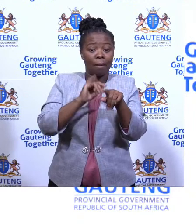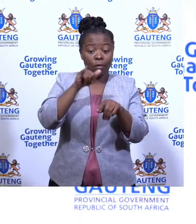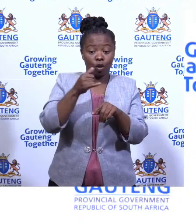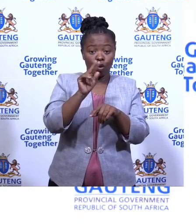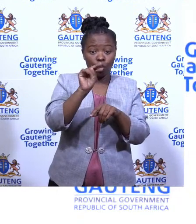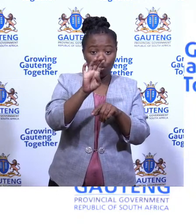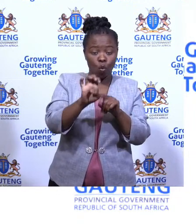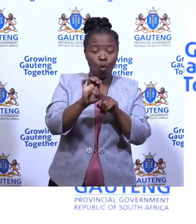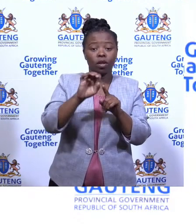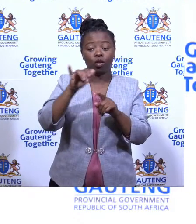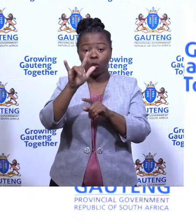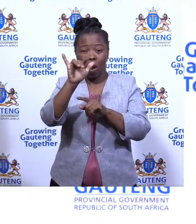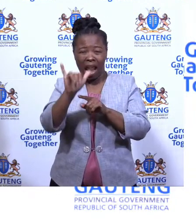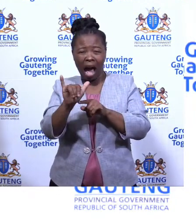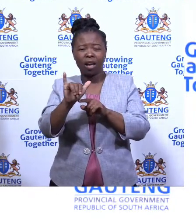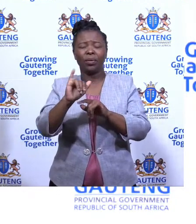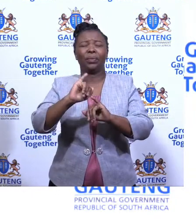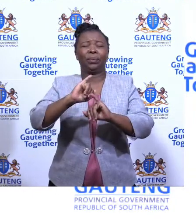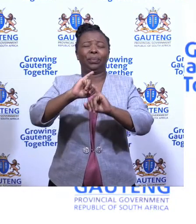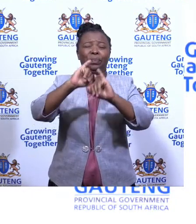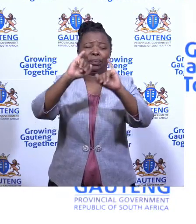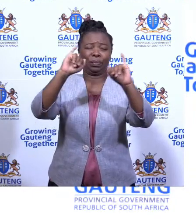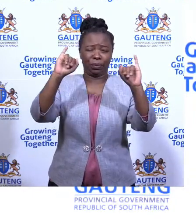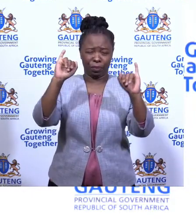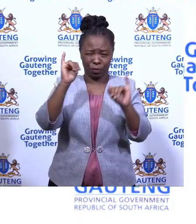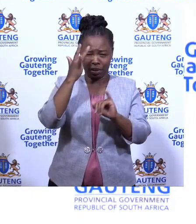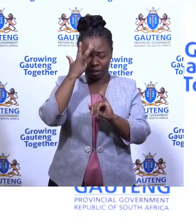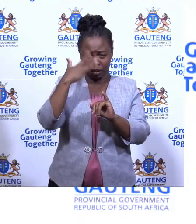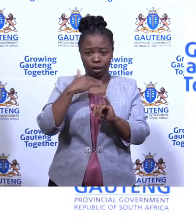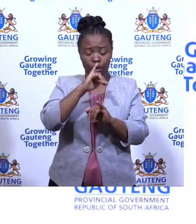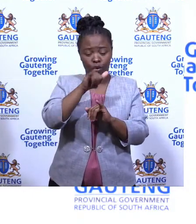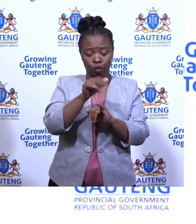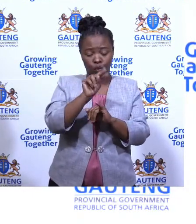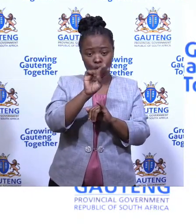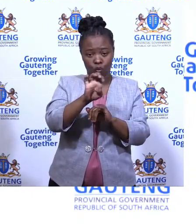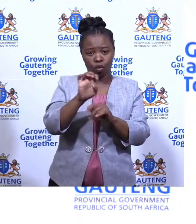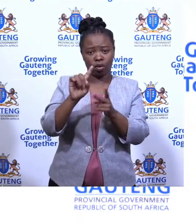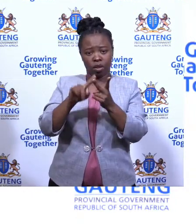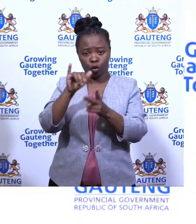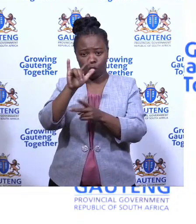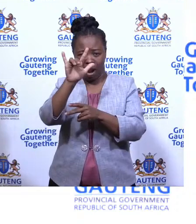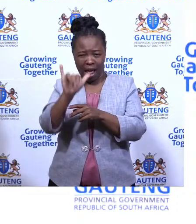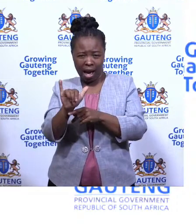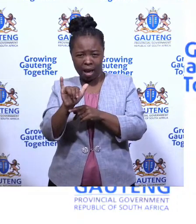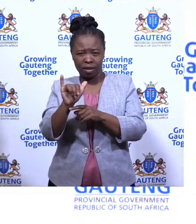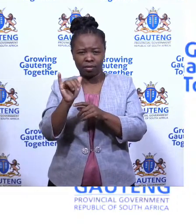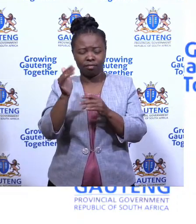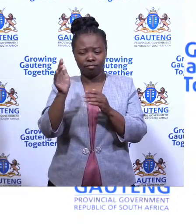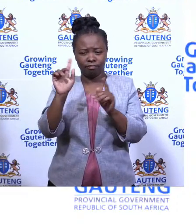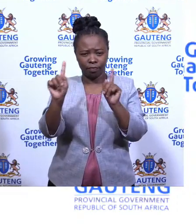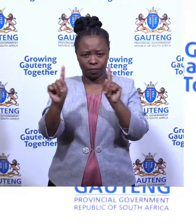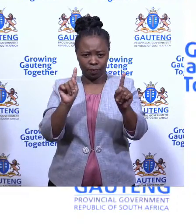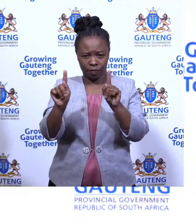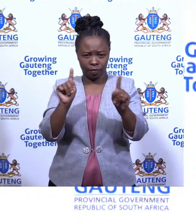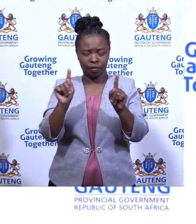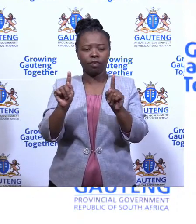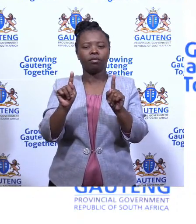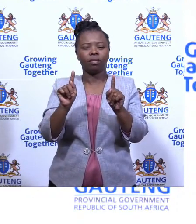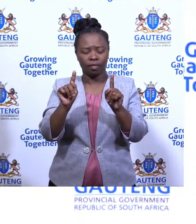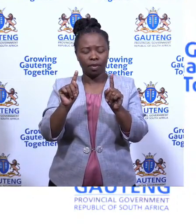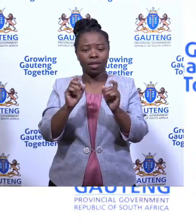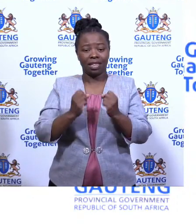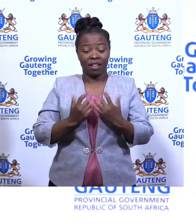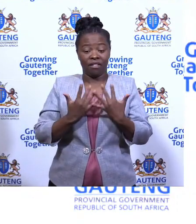through one of the worst periods. During June, July, in terms of the number of infections, there was